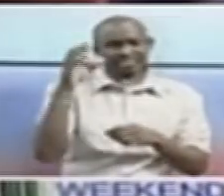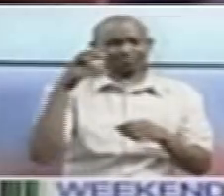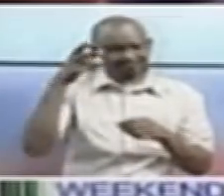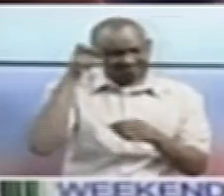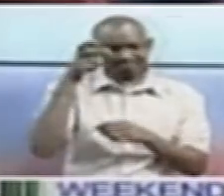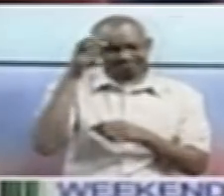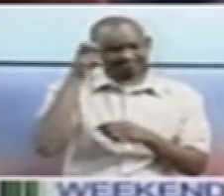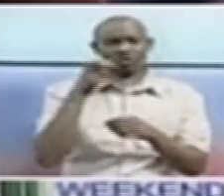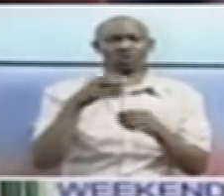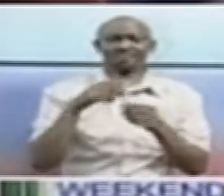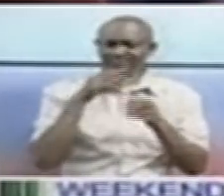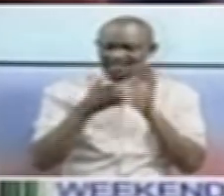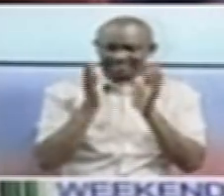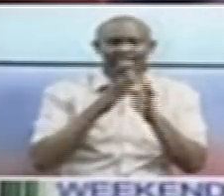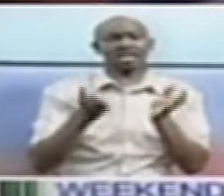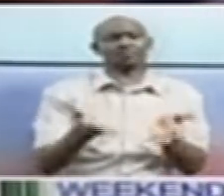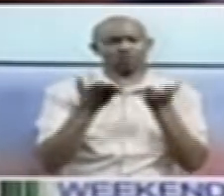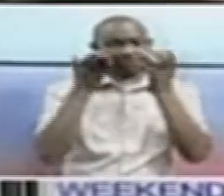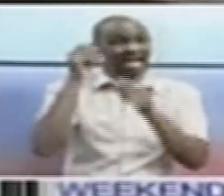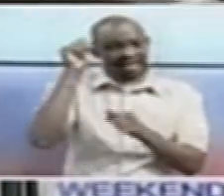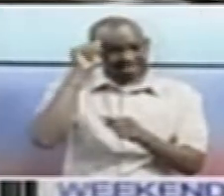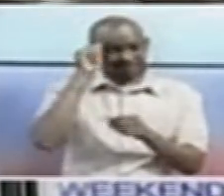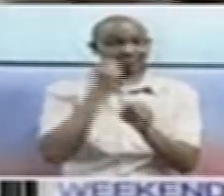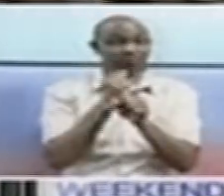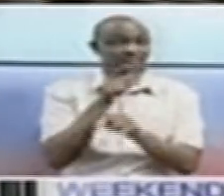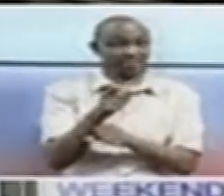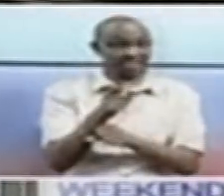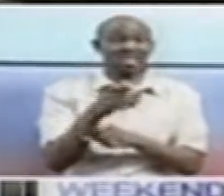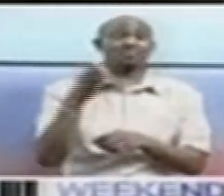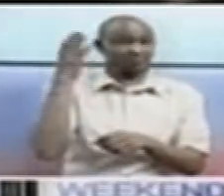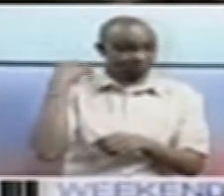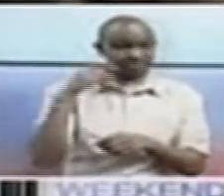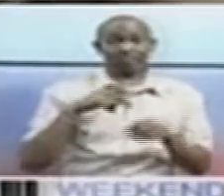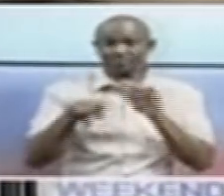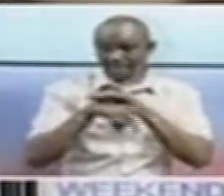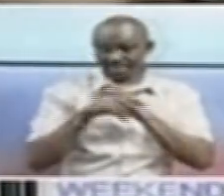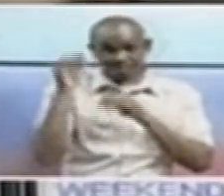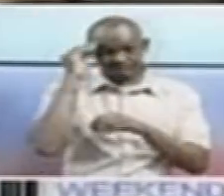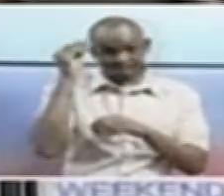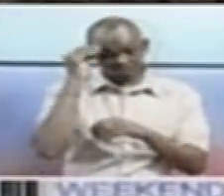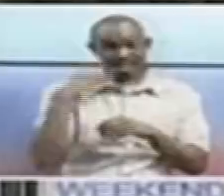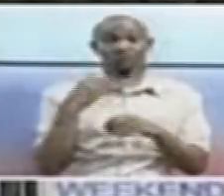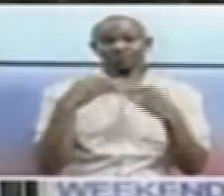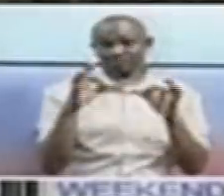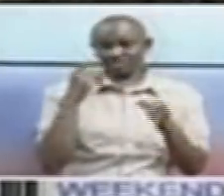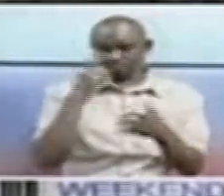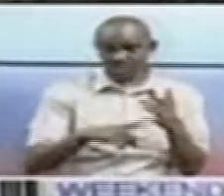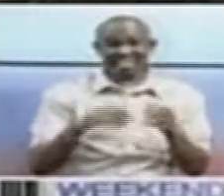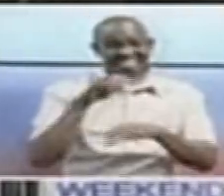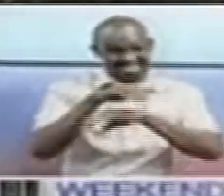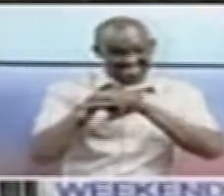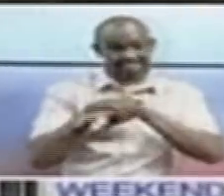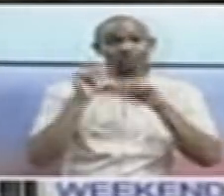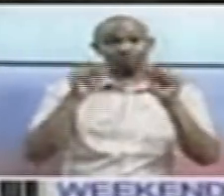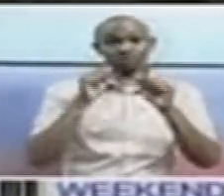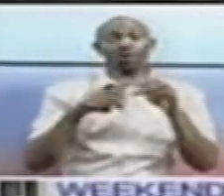faster, improving their academic performance. In the later years of primary education and in secondary school, English would then